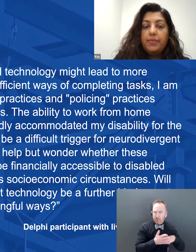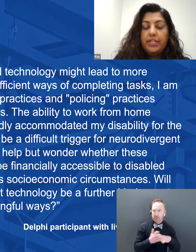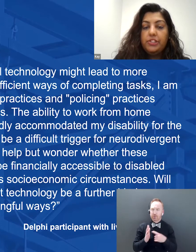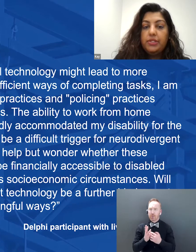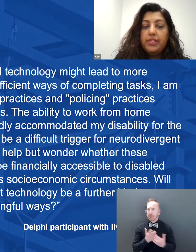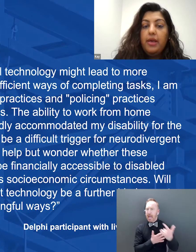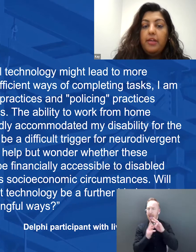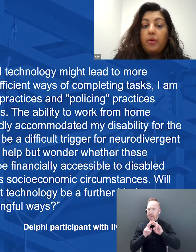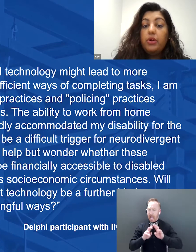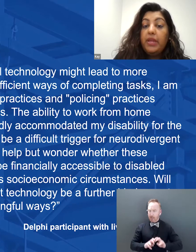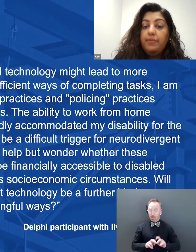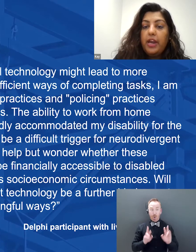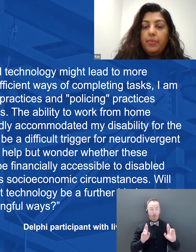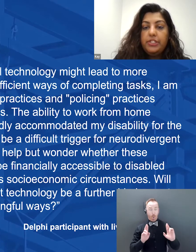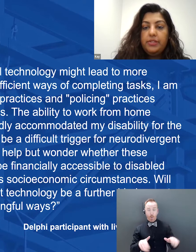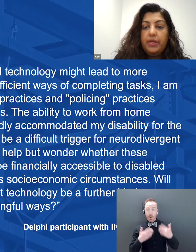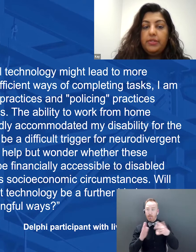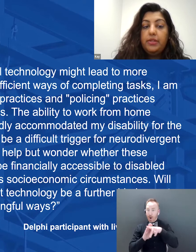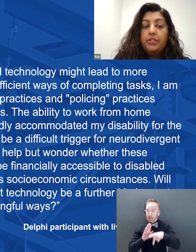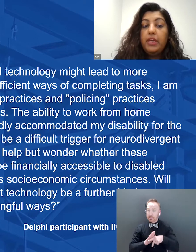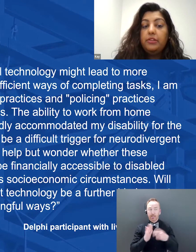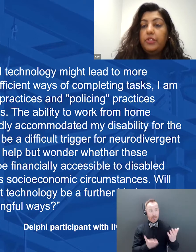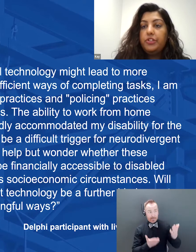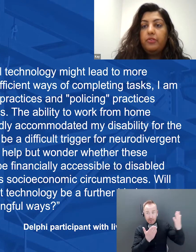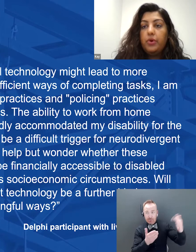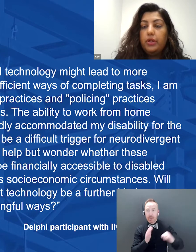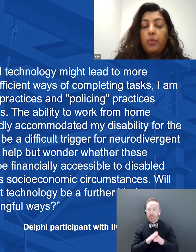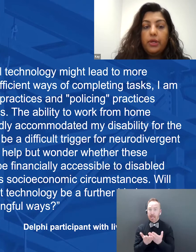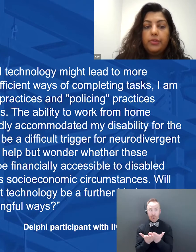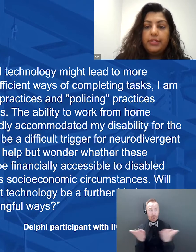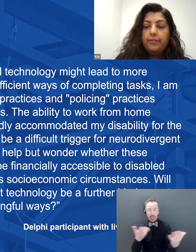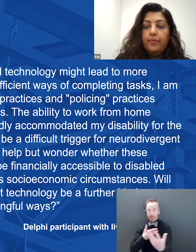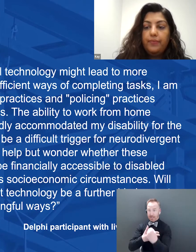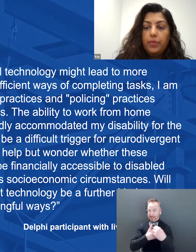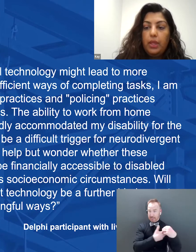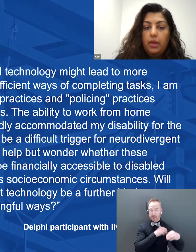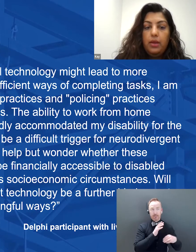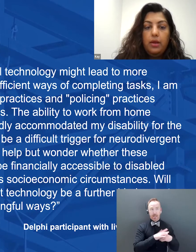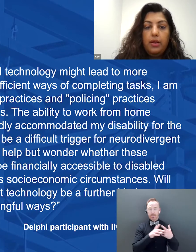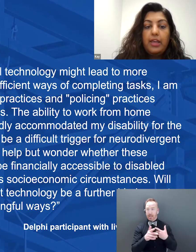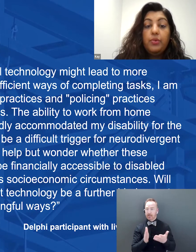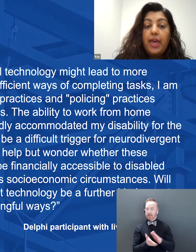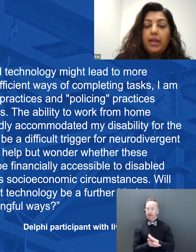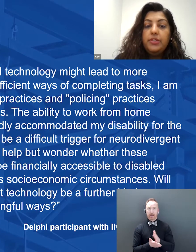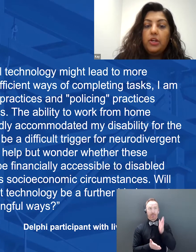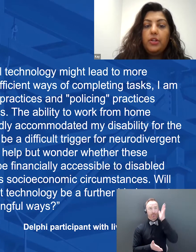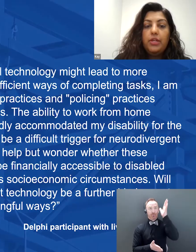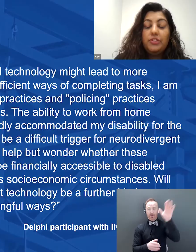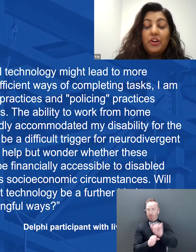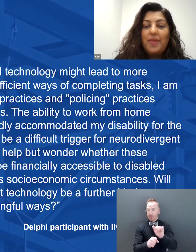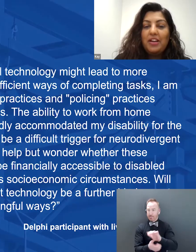program recommendations that were made by our participants to make the future of work more inclusive. And with